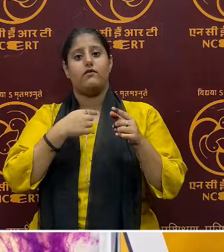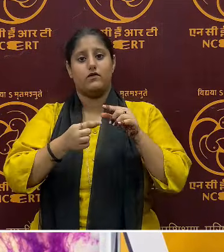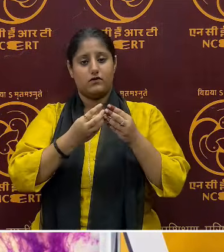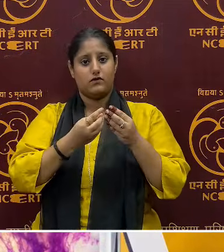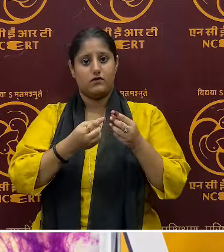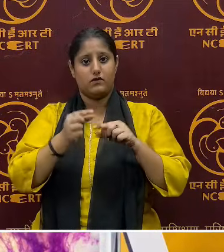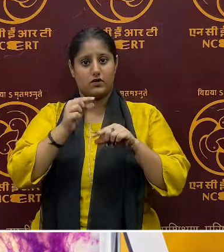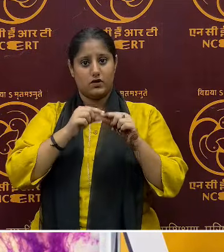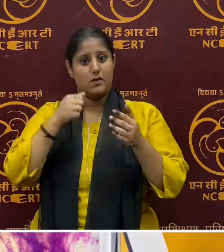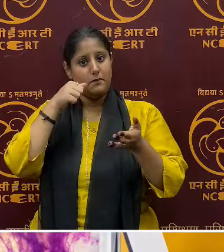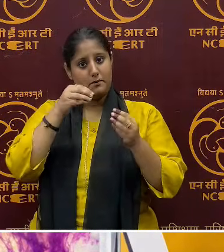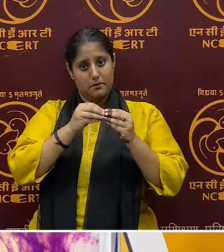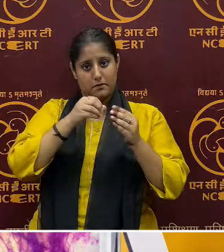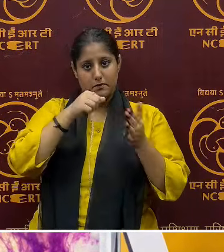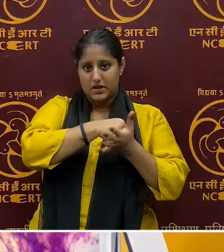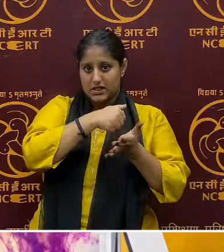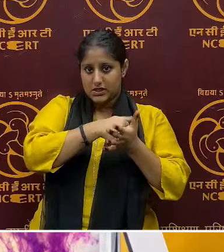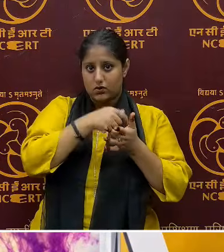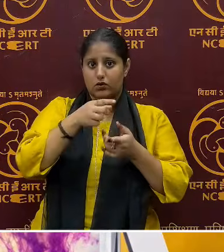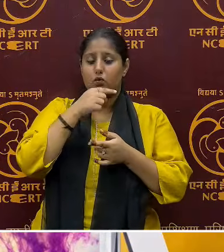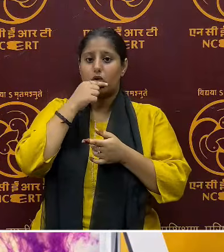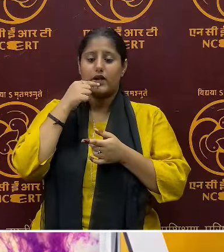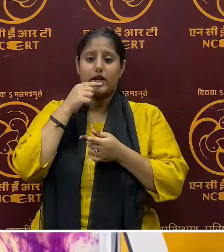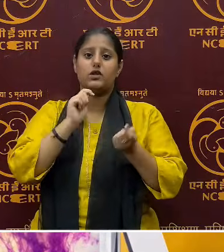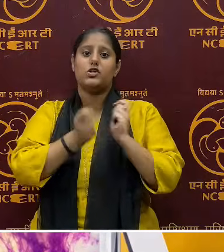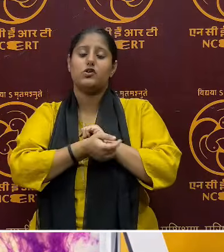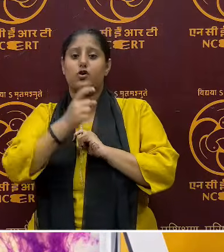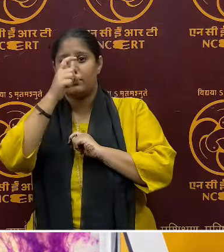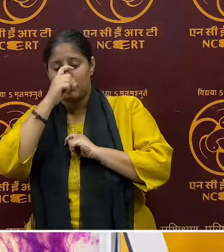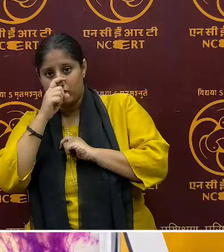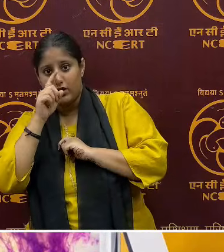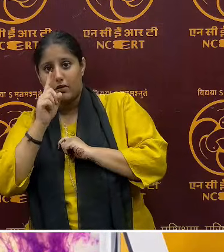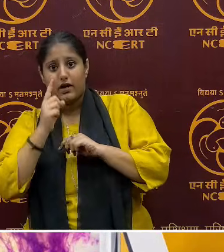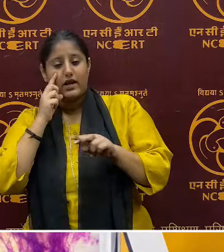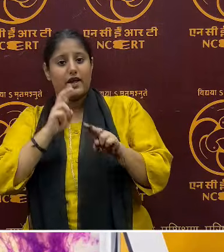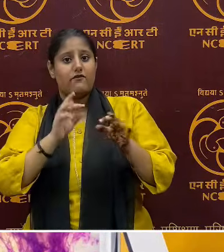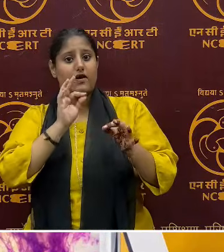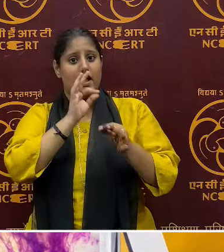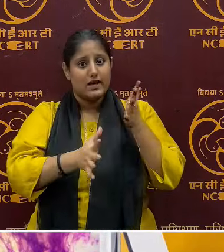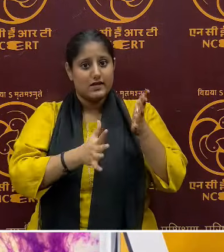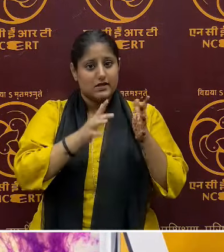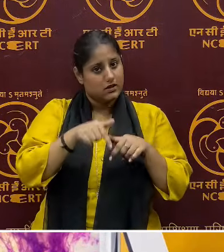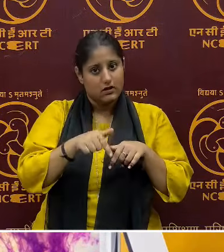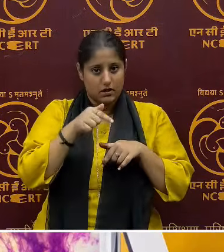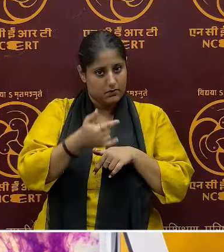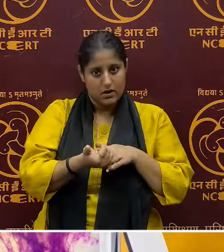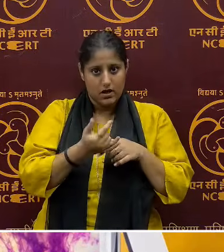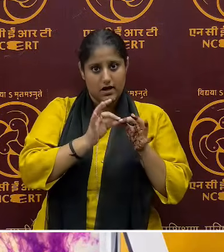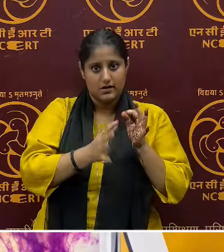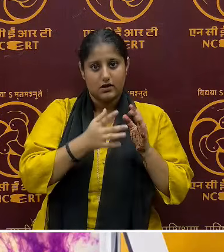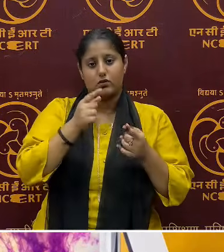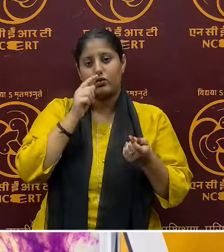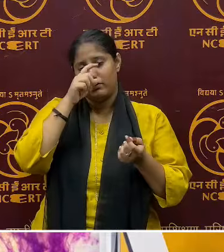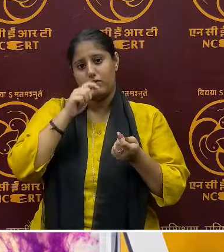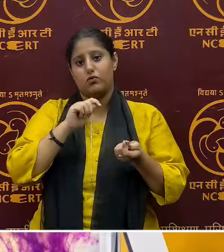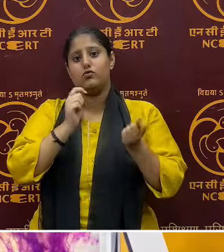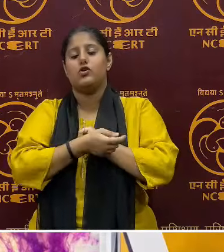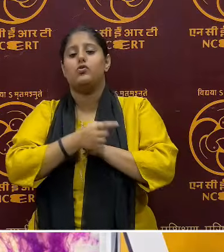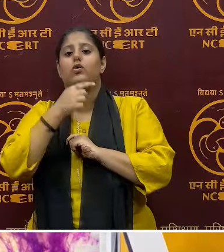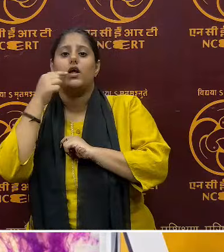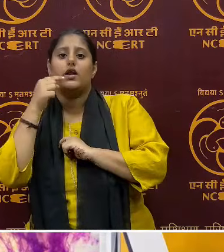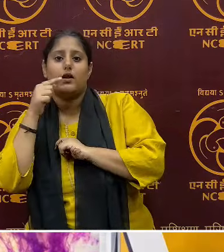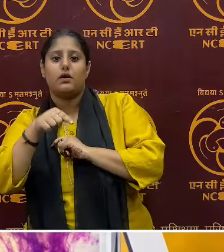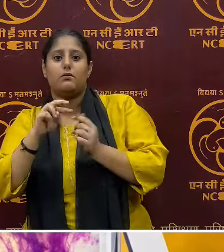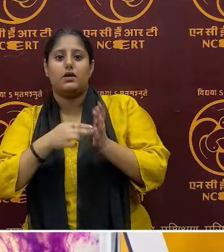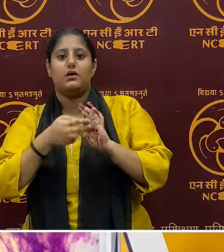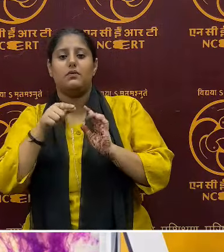basic, then red color changes to blue, but it is acidic, so blue turns to red. So it confirms the presence of